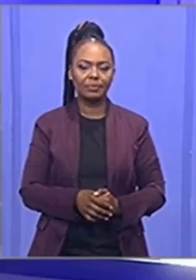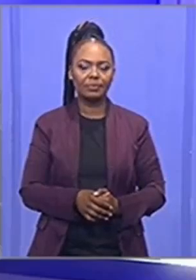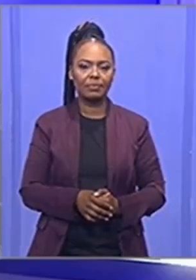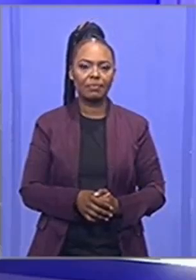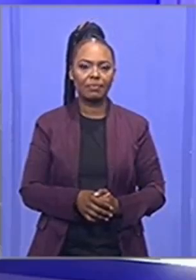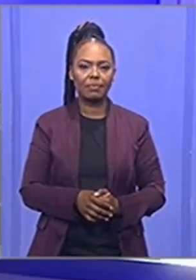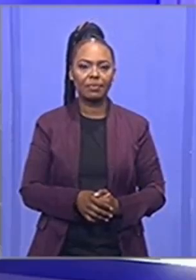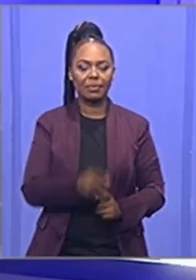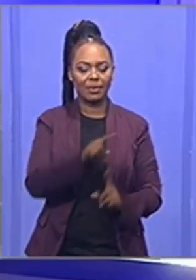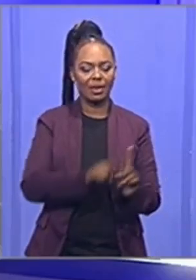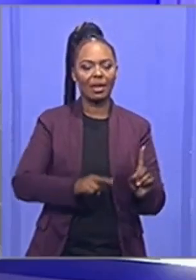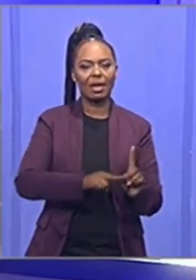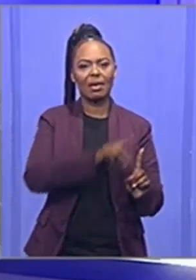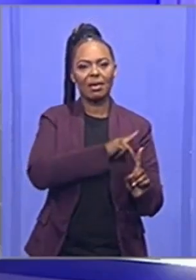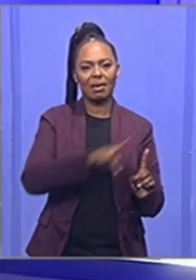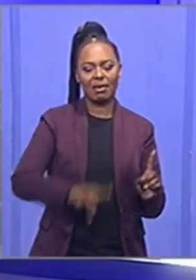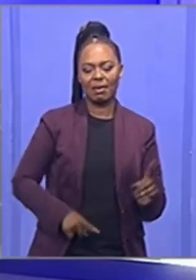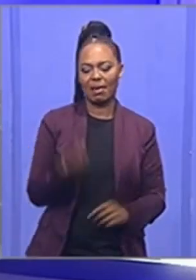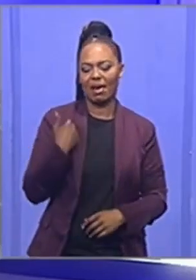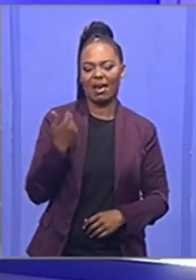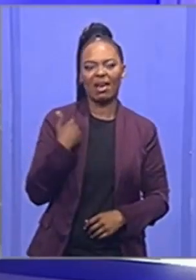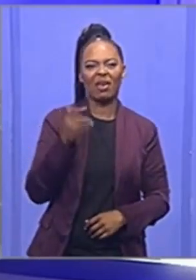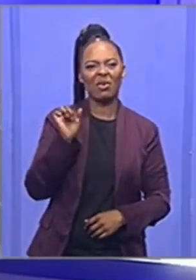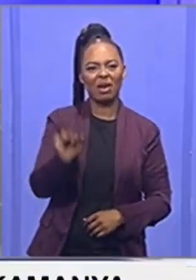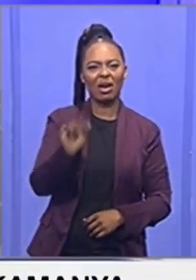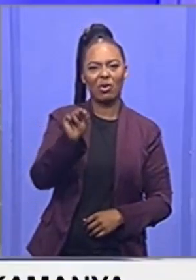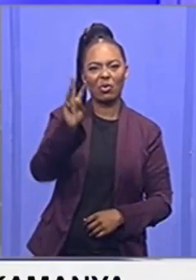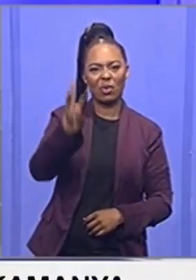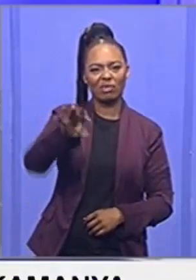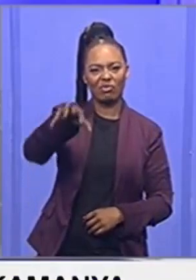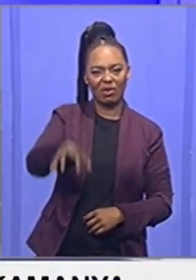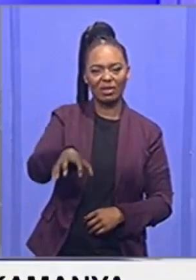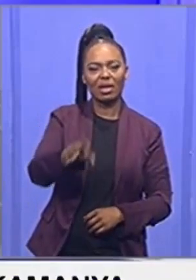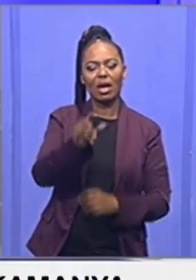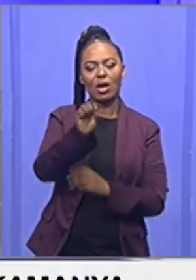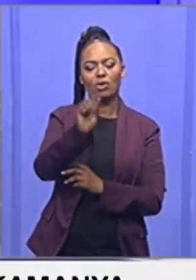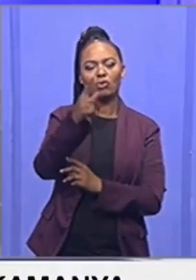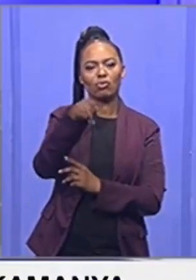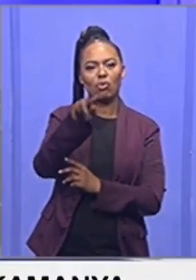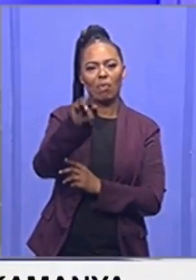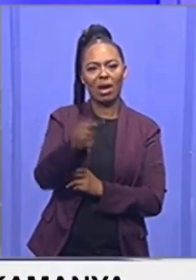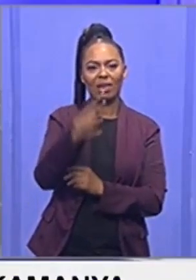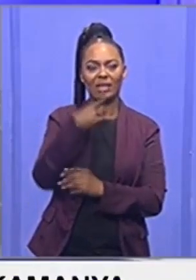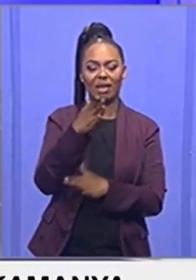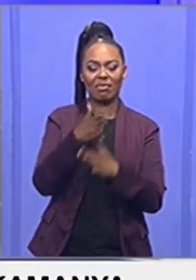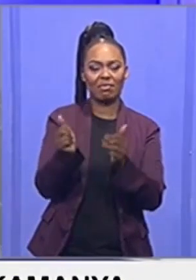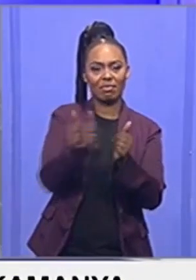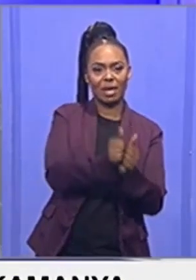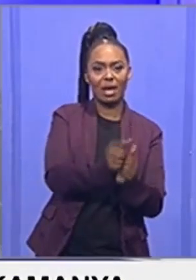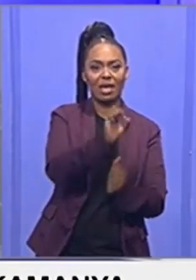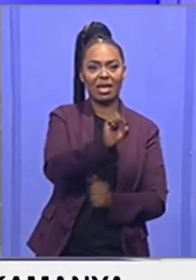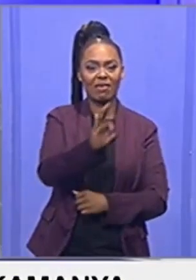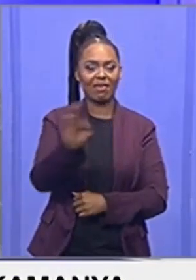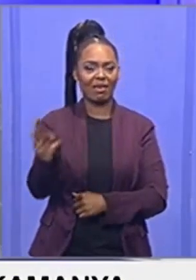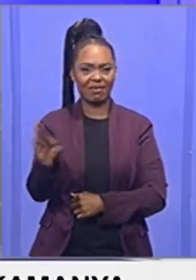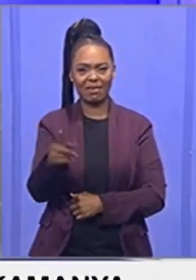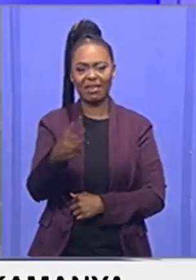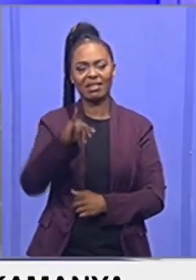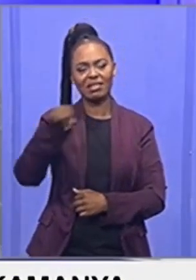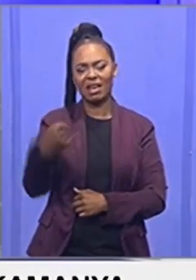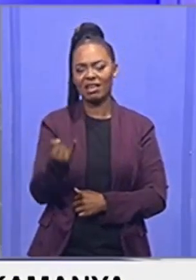Tonakgolo ya Maloba ya Northwest Supra Mahumapelo a re magato ya gore o ikamanya le lekoko la EFF ke maanonyana fela a go leka go